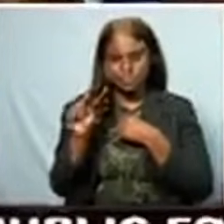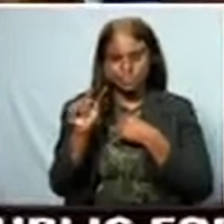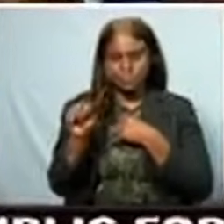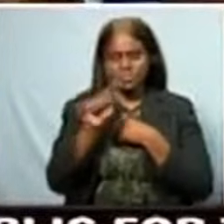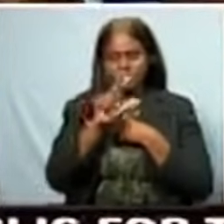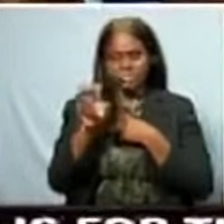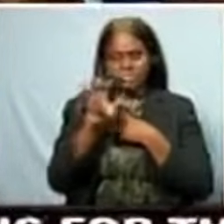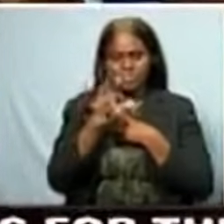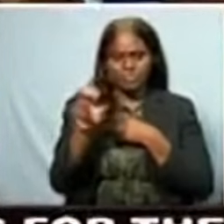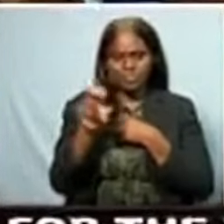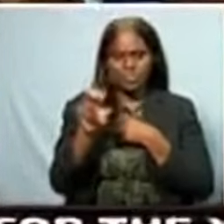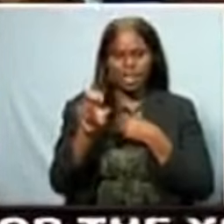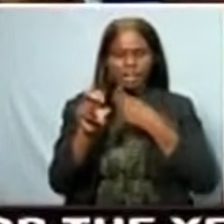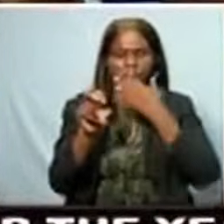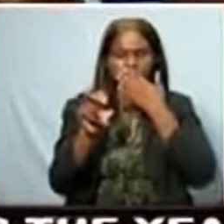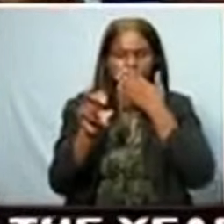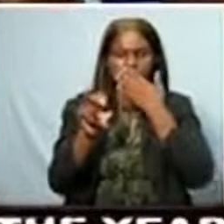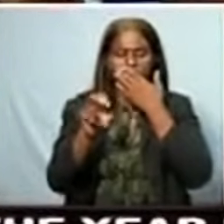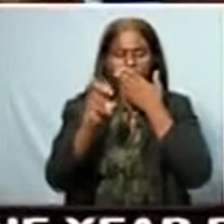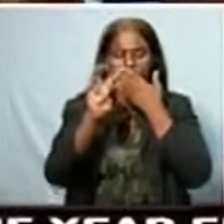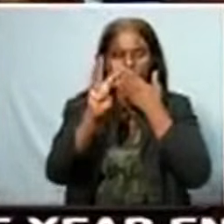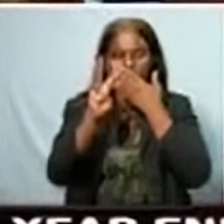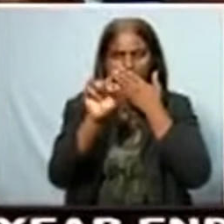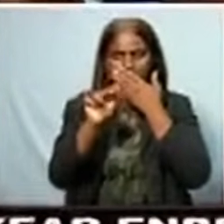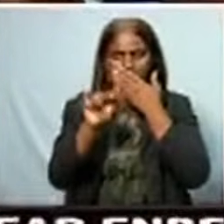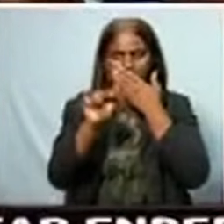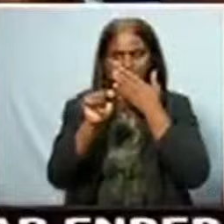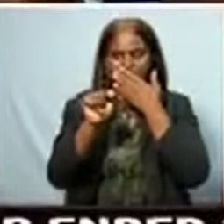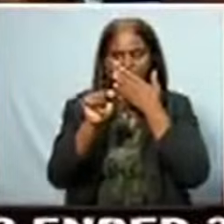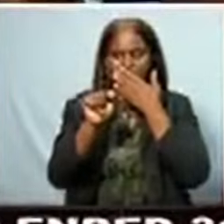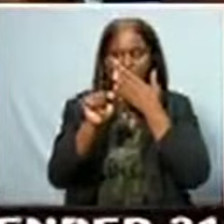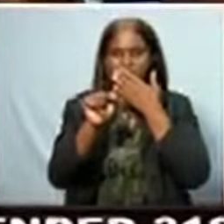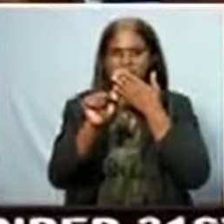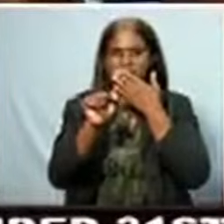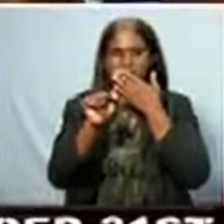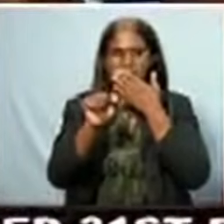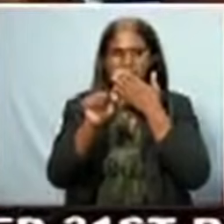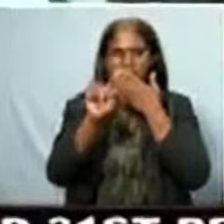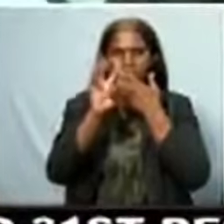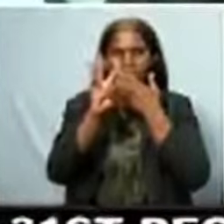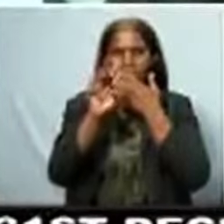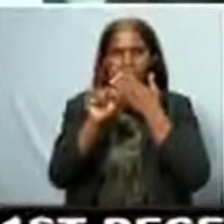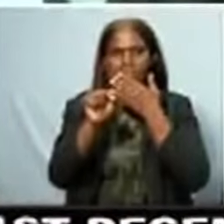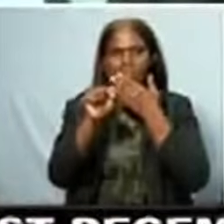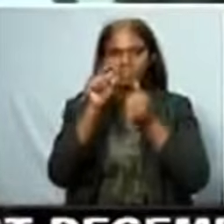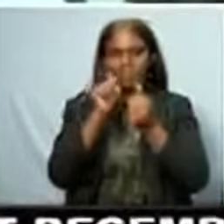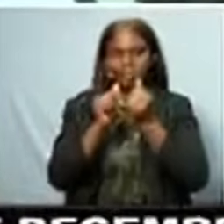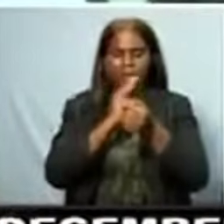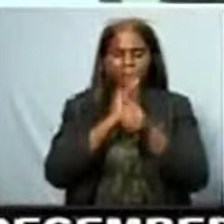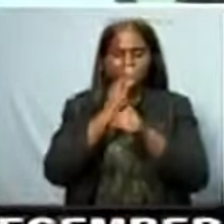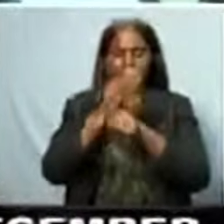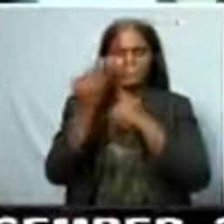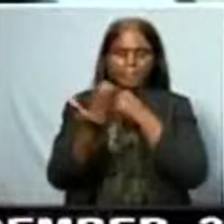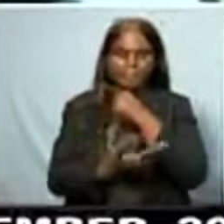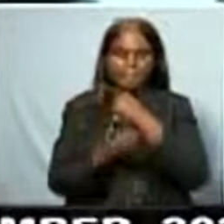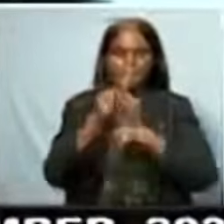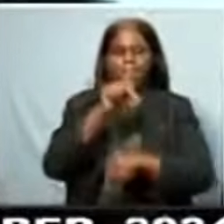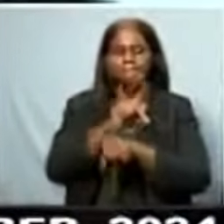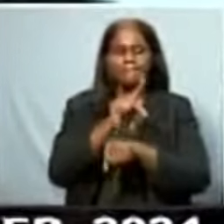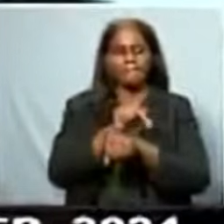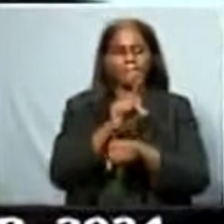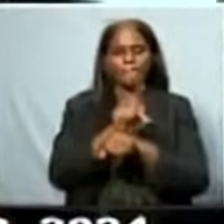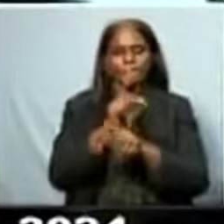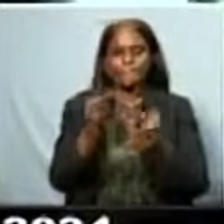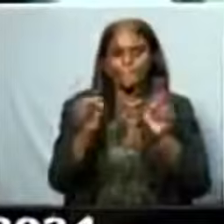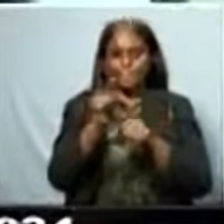is 4.8 million. But I suppose because VAT was introduced on the project when it